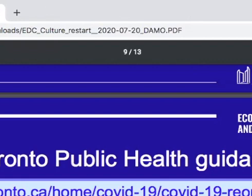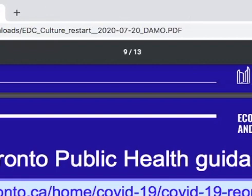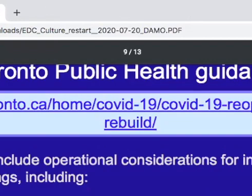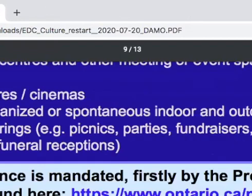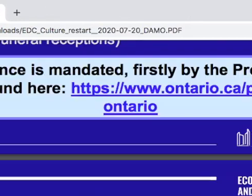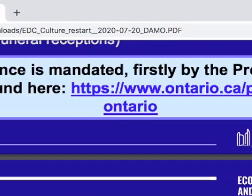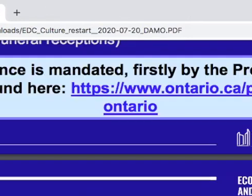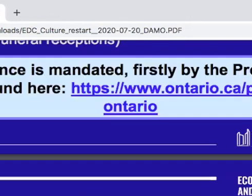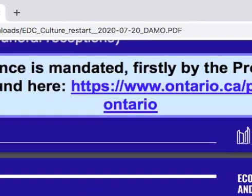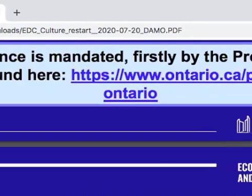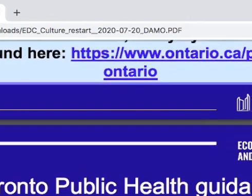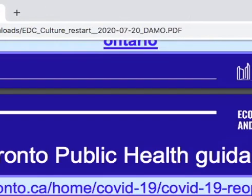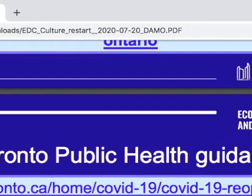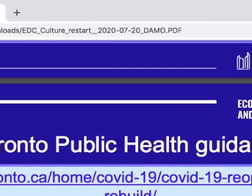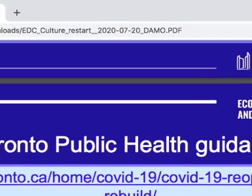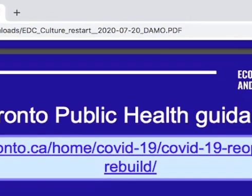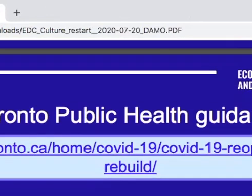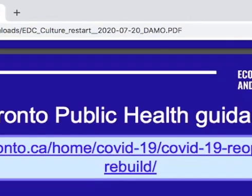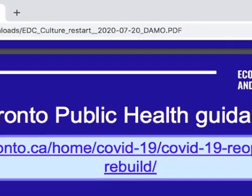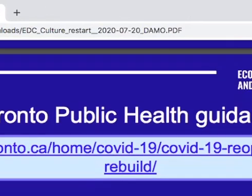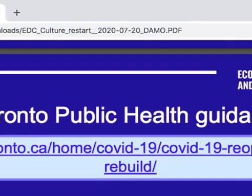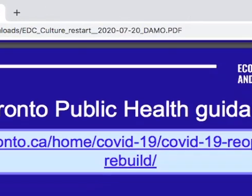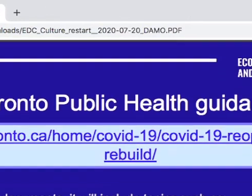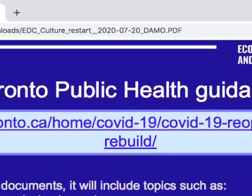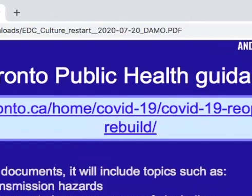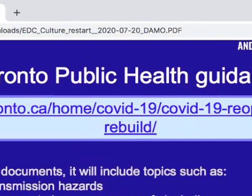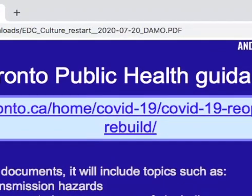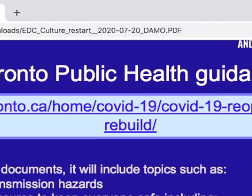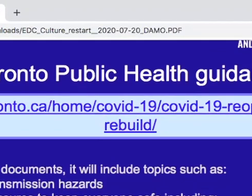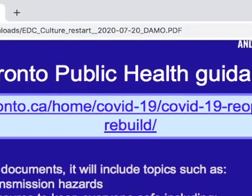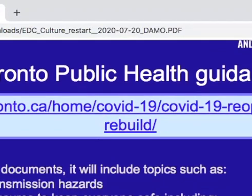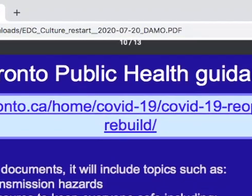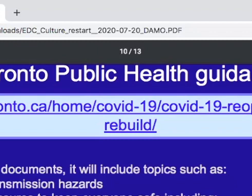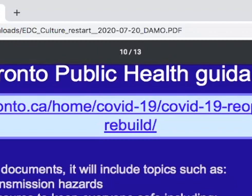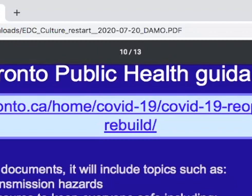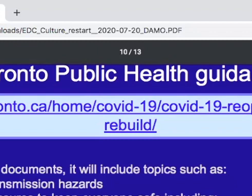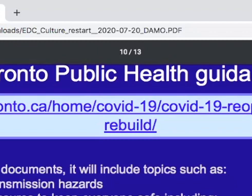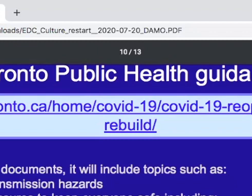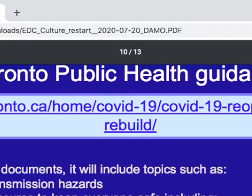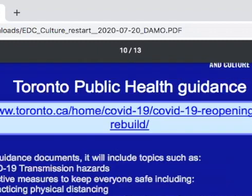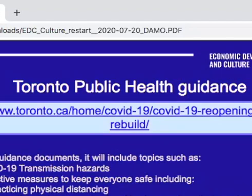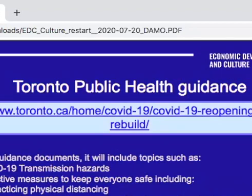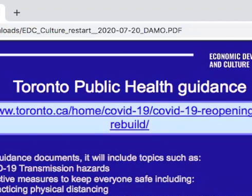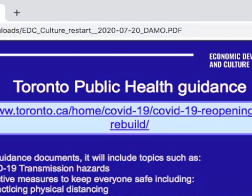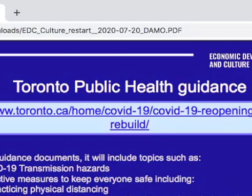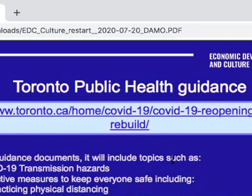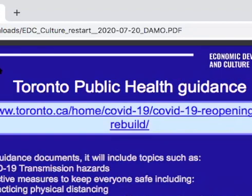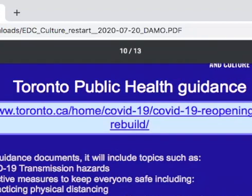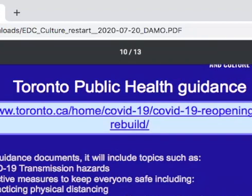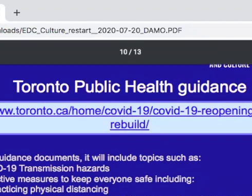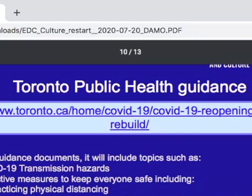And then finally, there is also an email link there for an email called Cultural TO